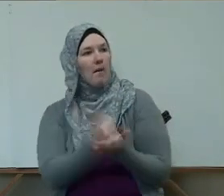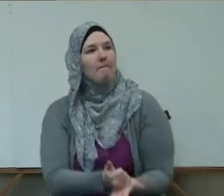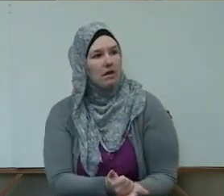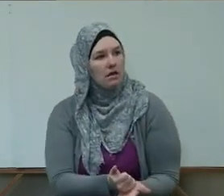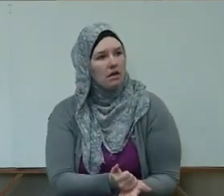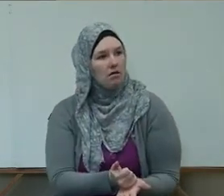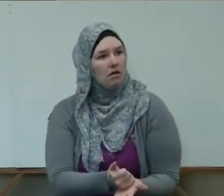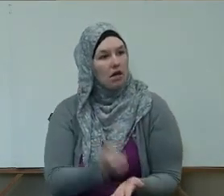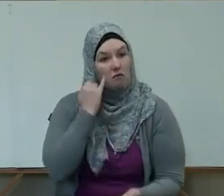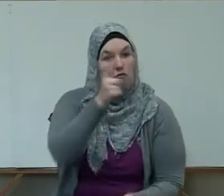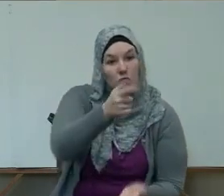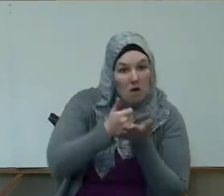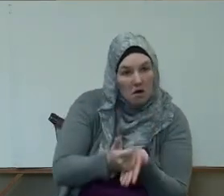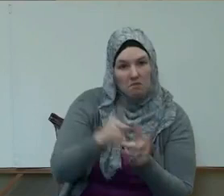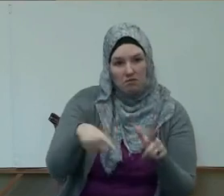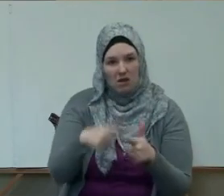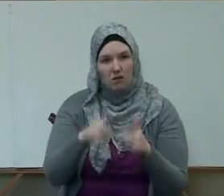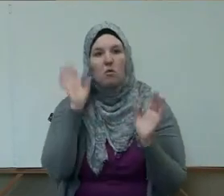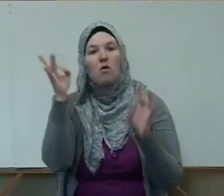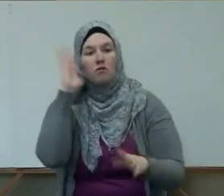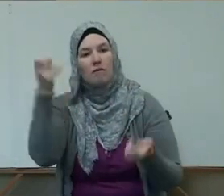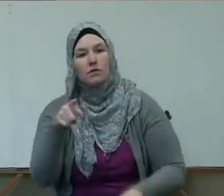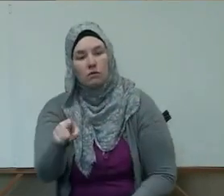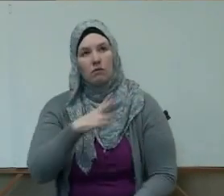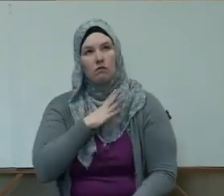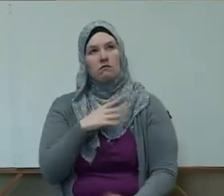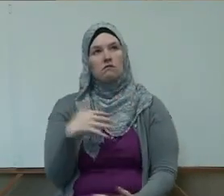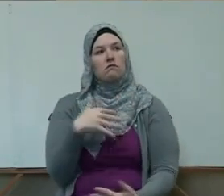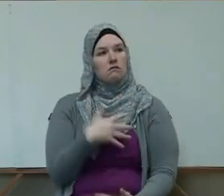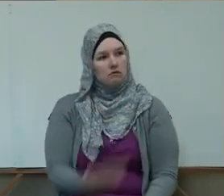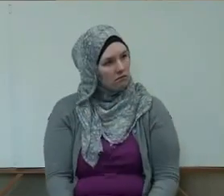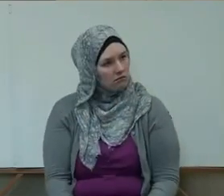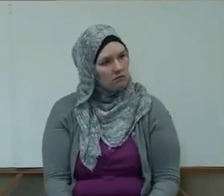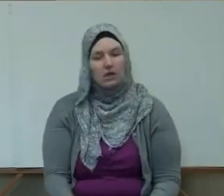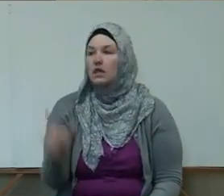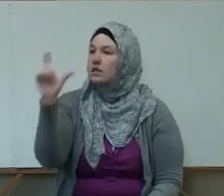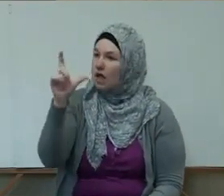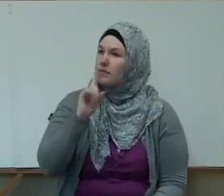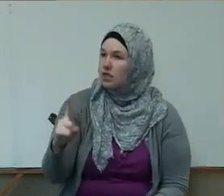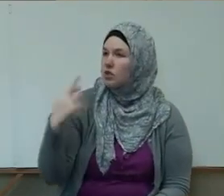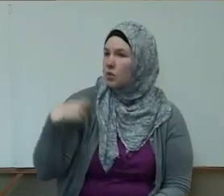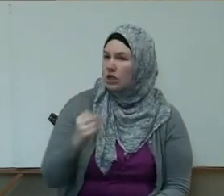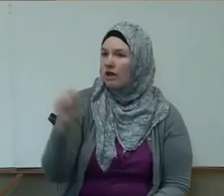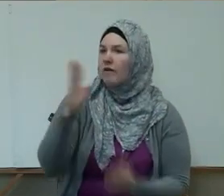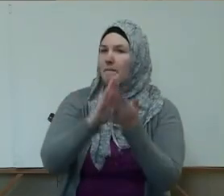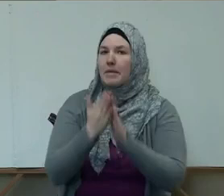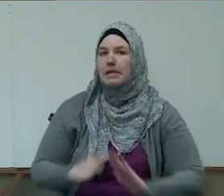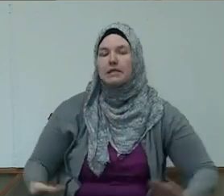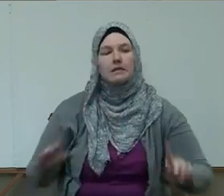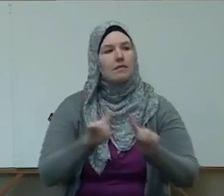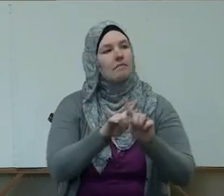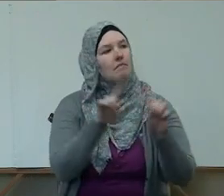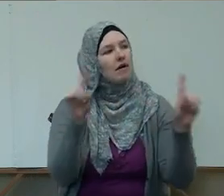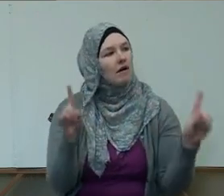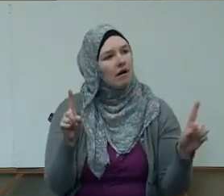up and speaking up about those issues. Yes, Islam is a religion of peace, but it is not a religion